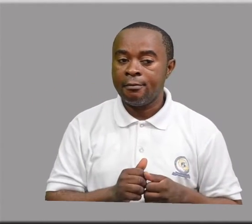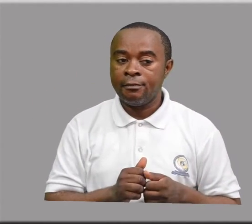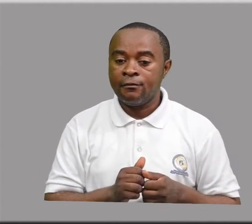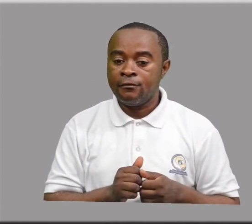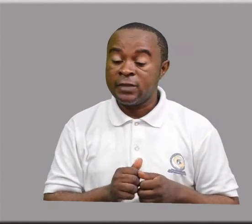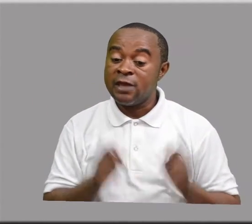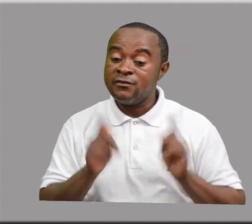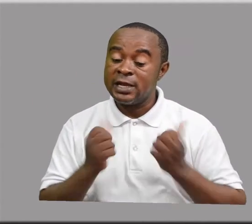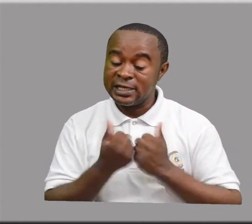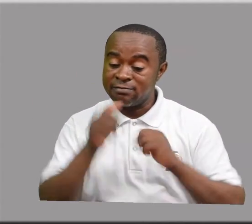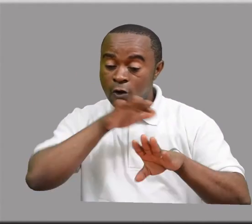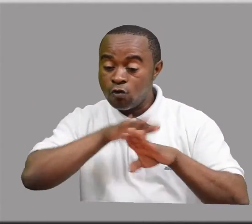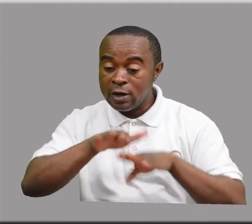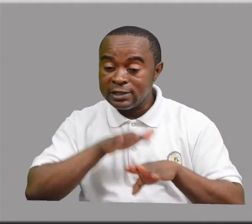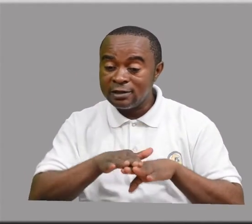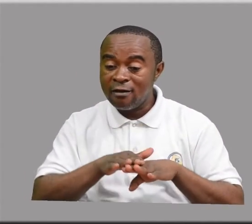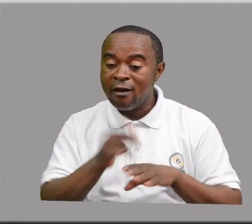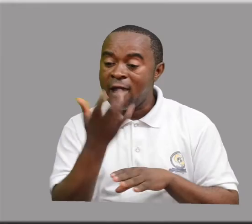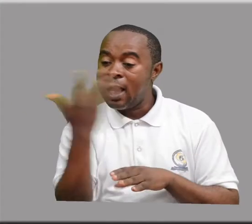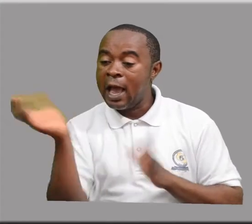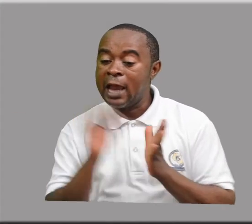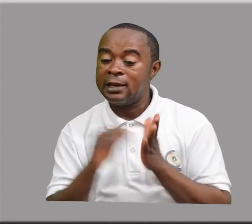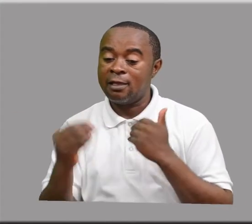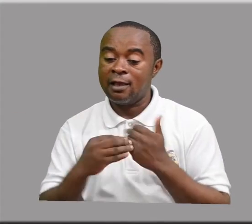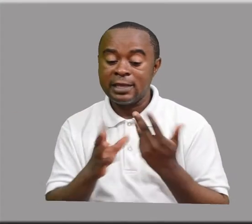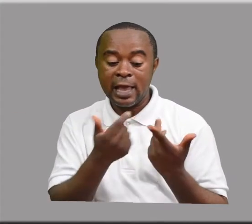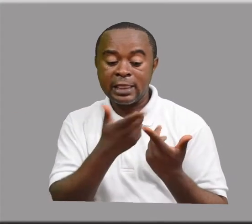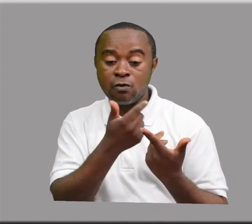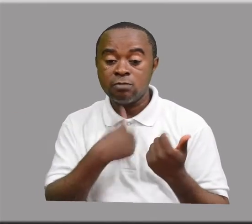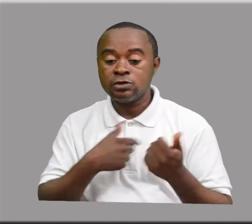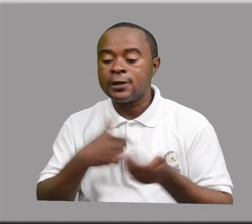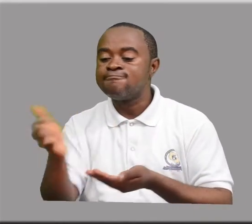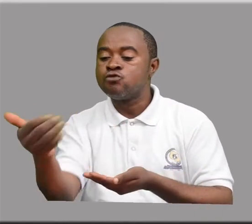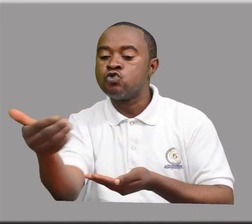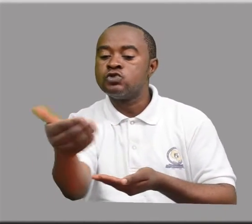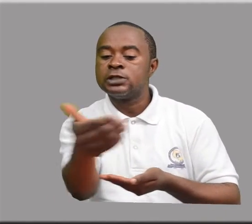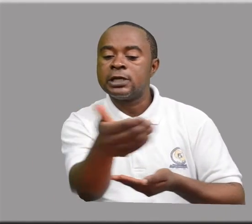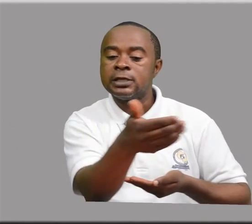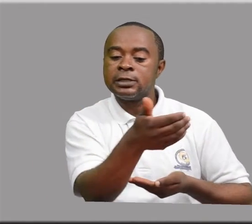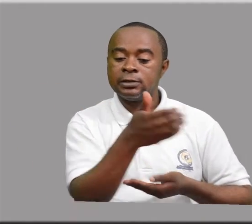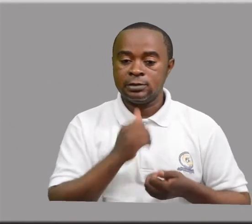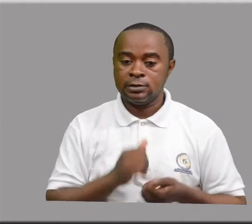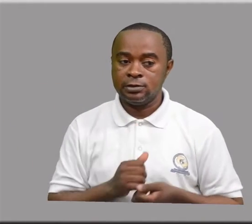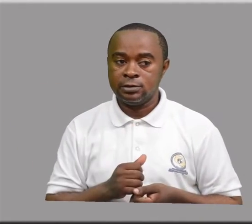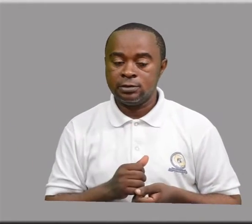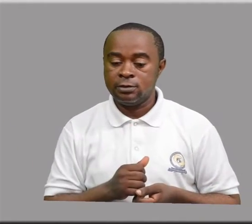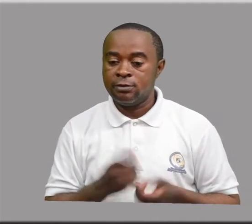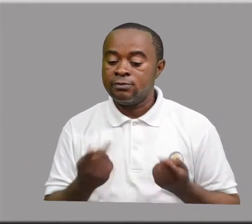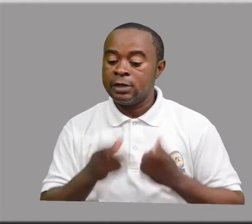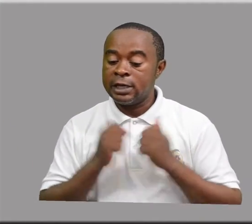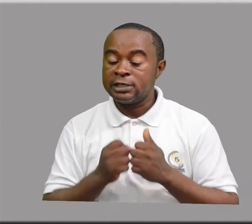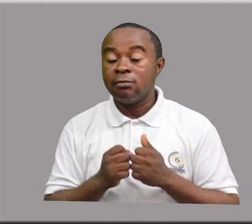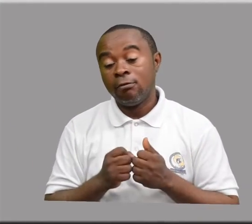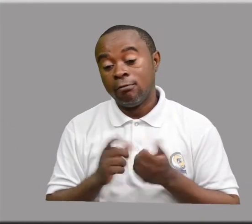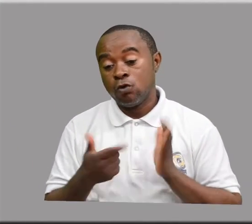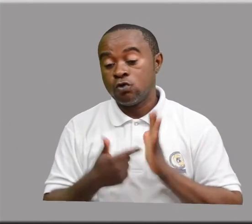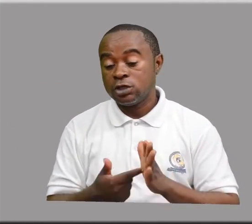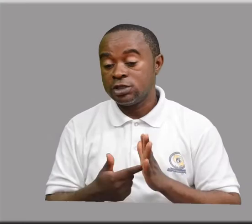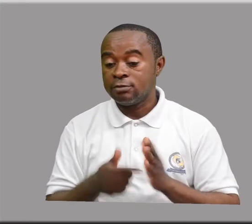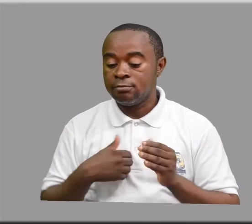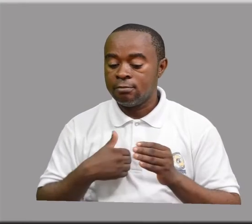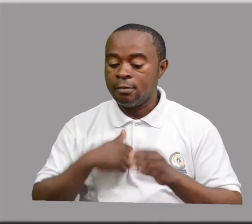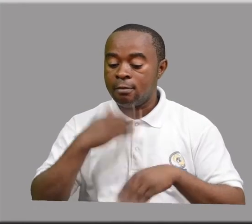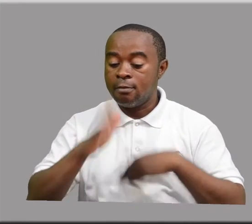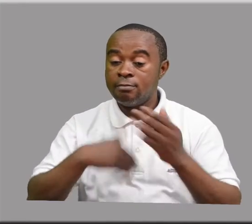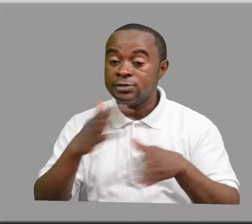of data you are going to collect and how you are going to analyze it. The process of analyzing qualitative data